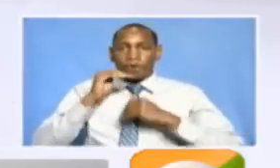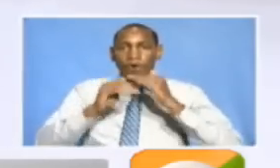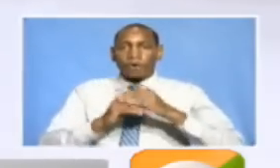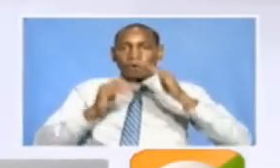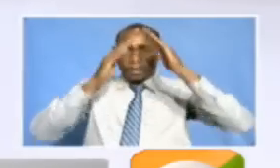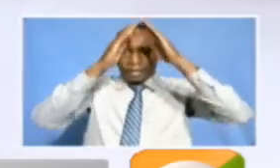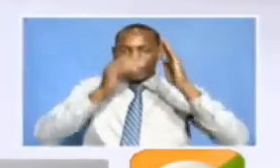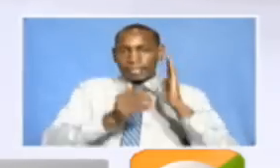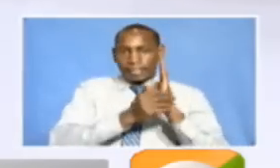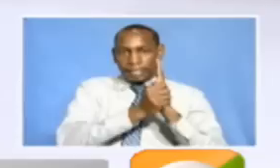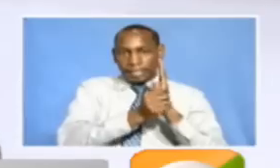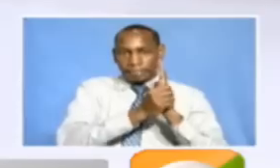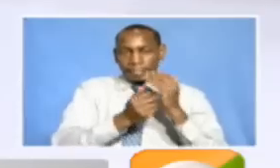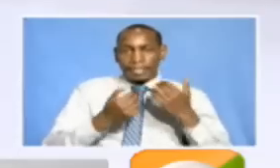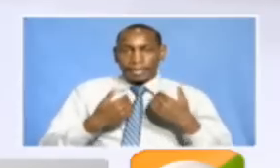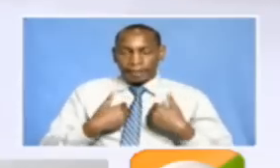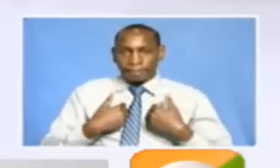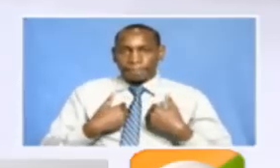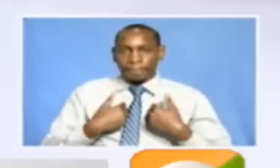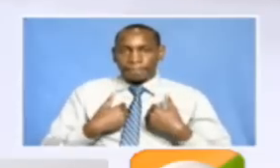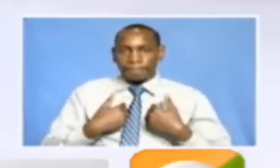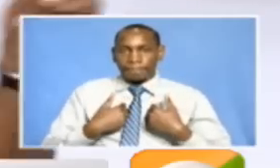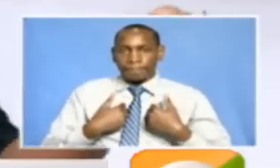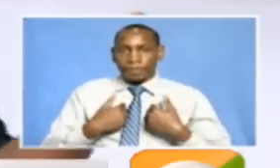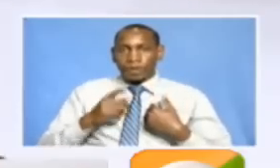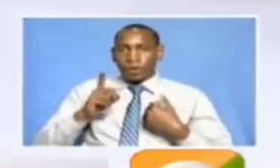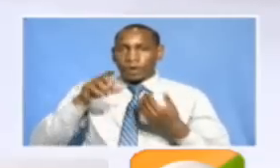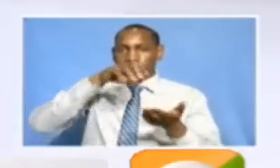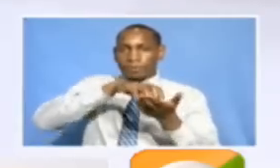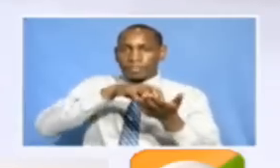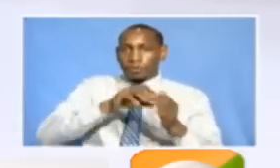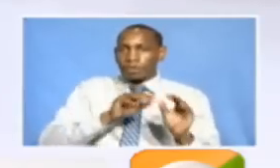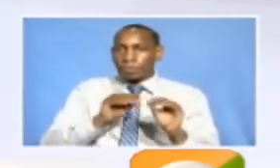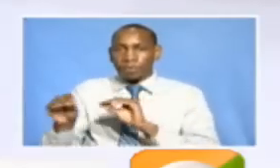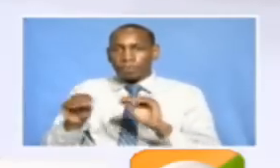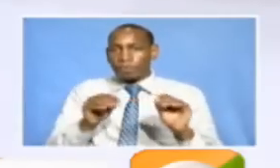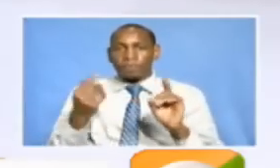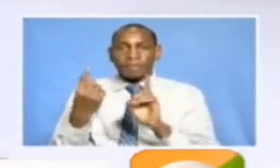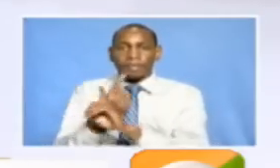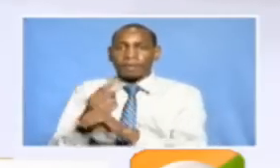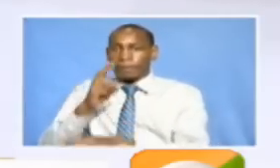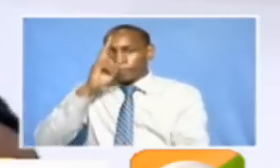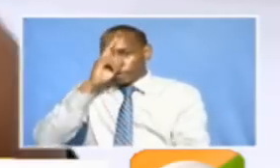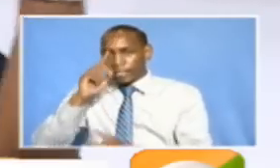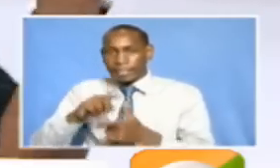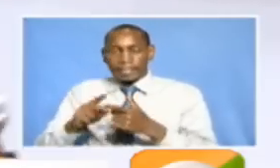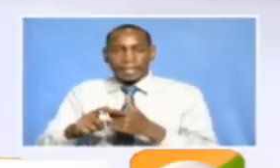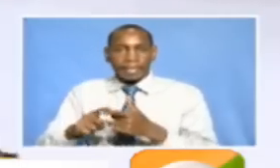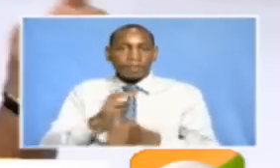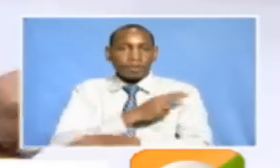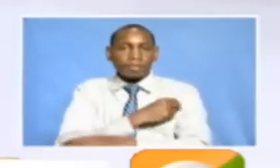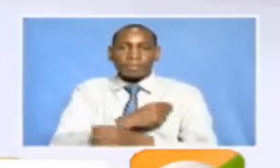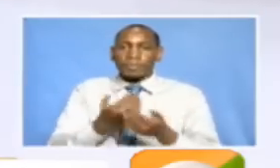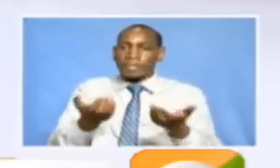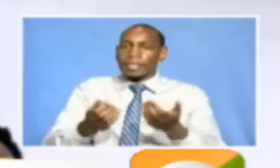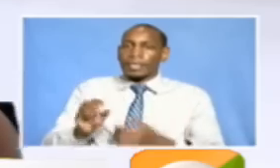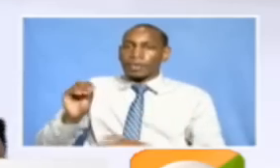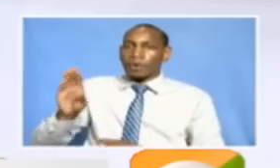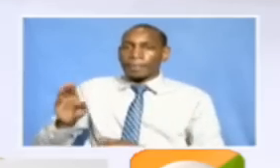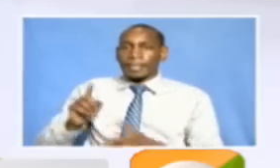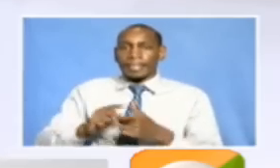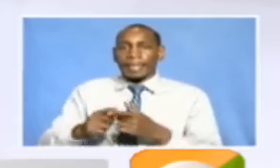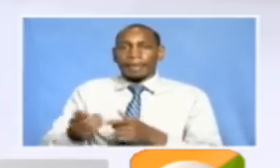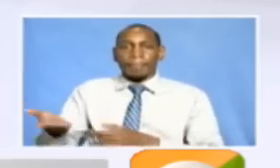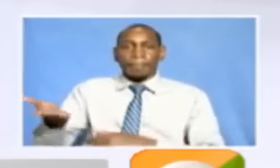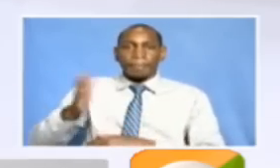under one roof, so that the victims don't have to go from the police station to the hospital, then, oh, you need an OB number, go back, then they have to go back and